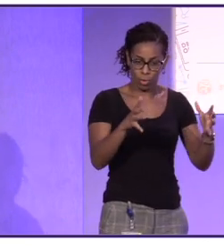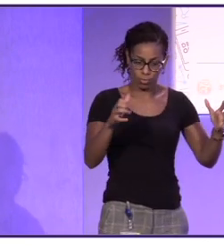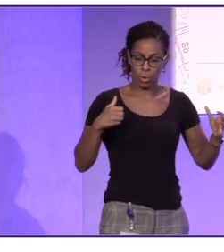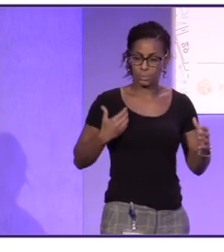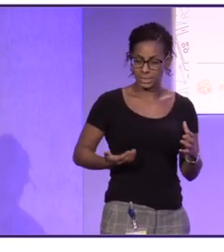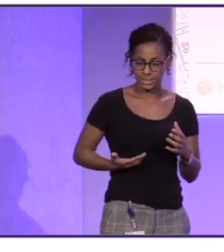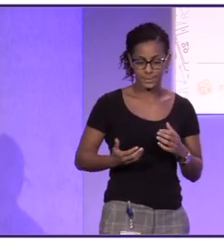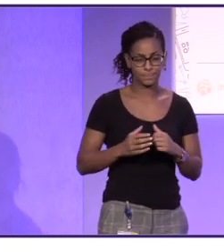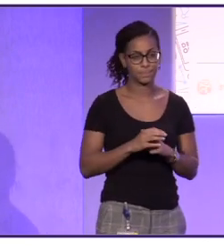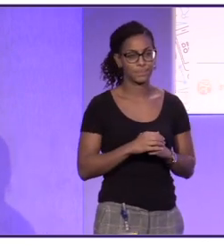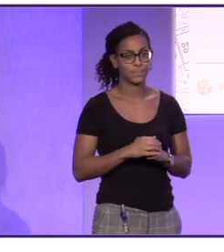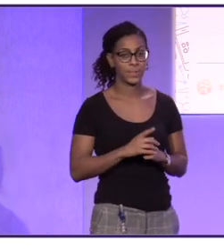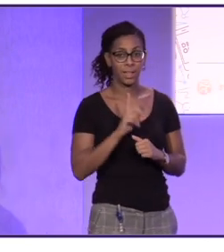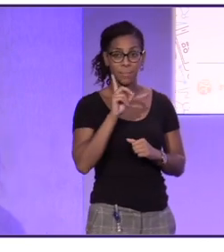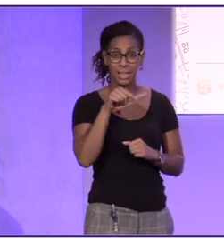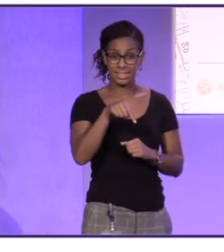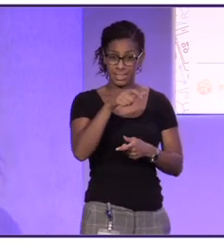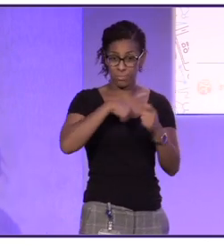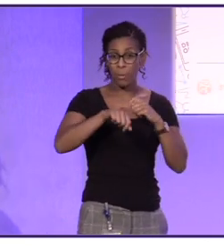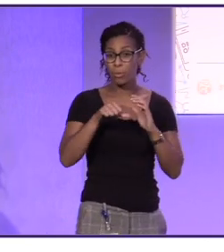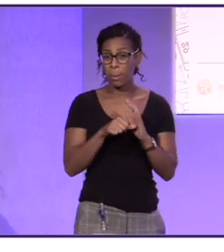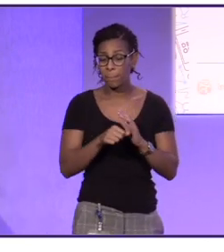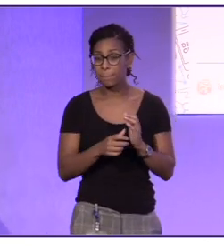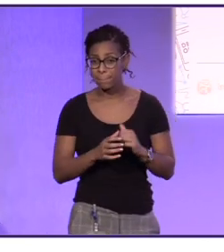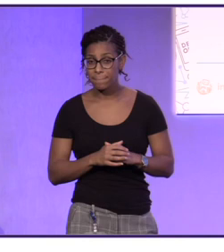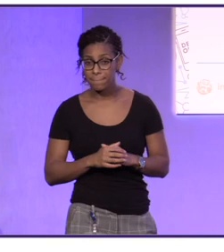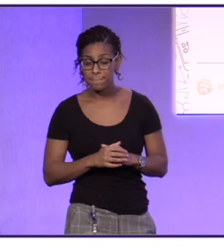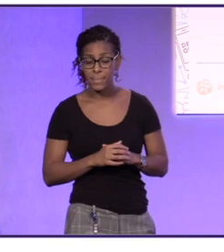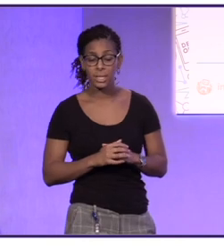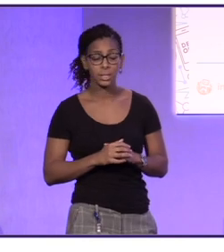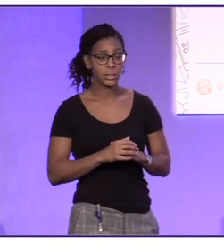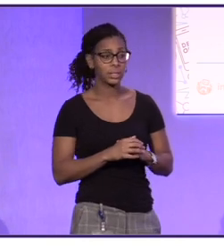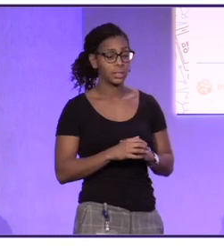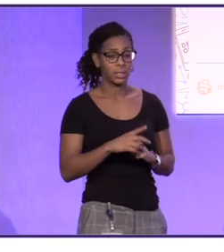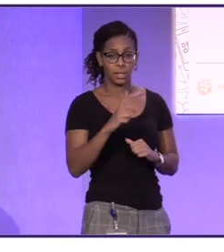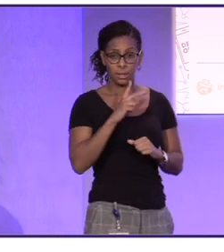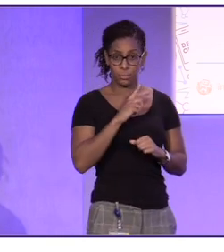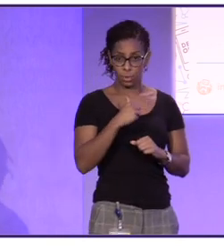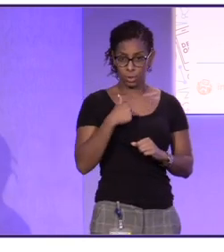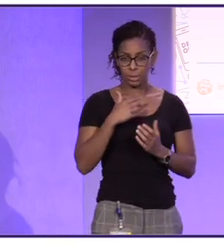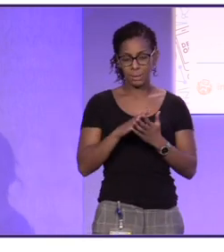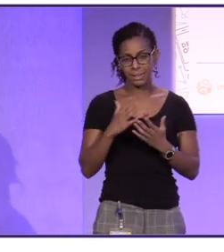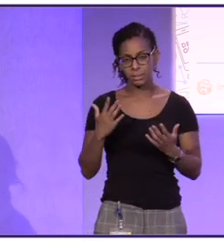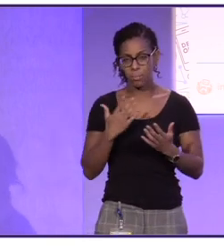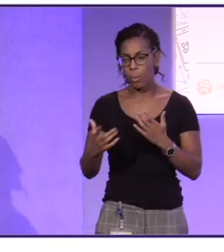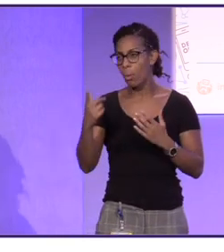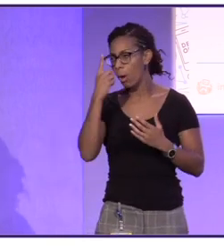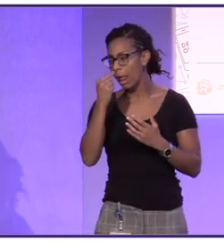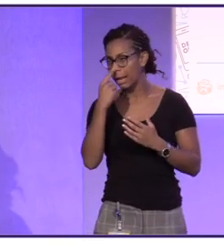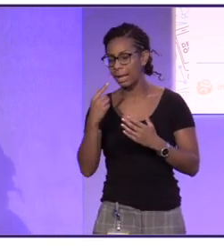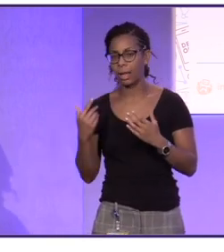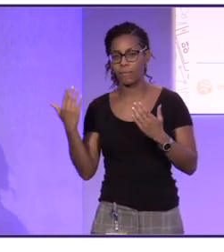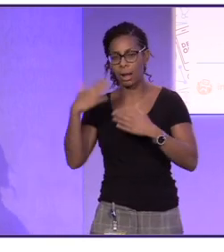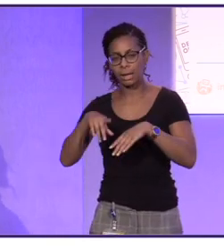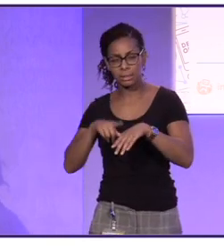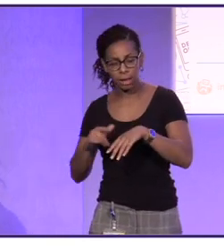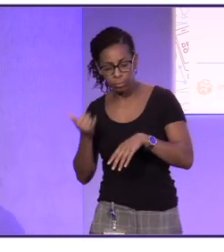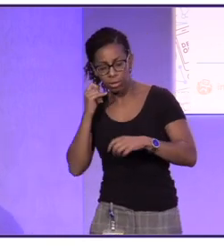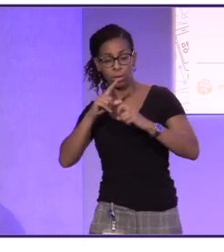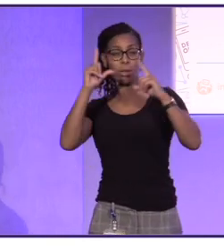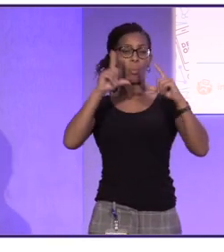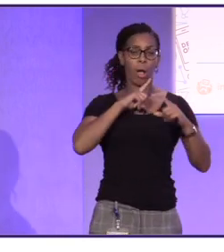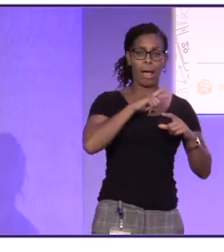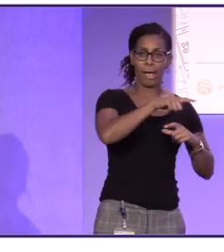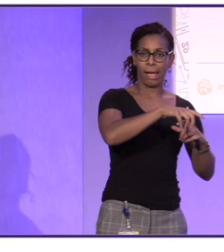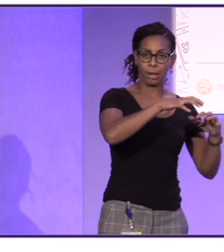starts here, because now we have doubled the chance of getting woken up in the night because one of the machines dies.